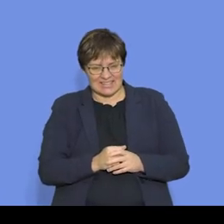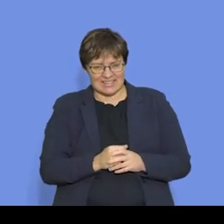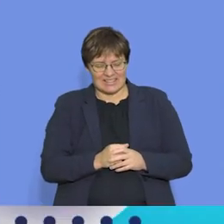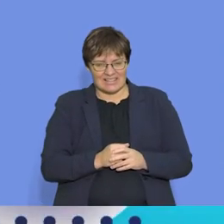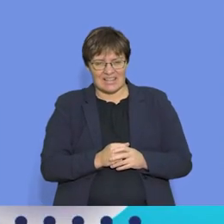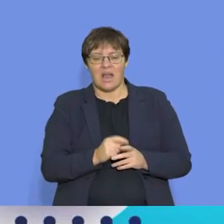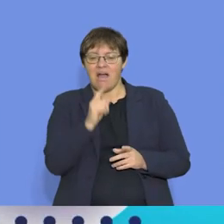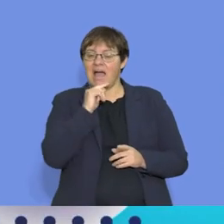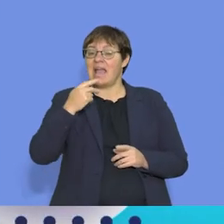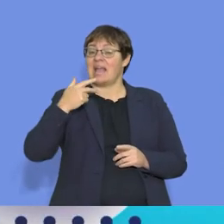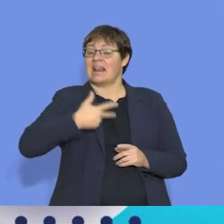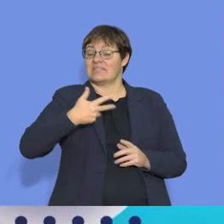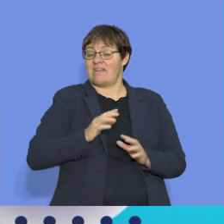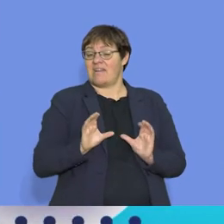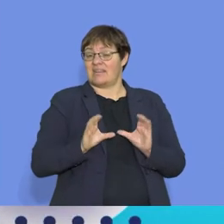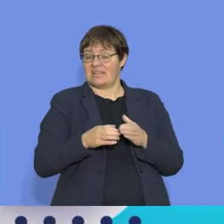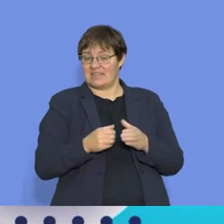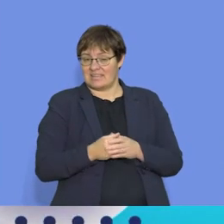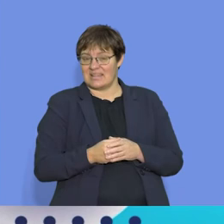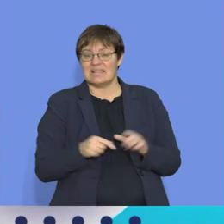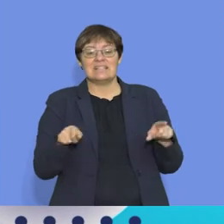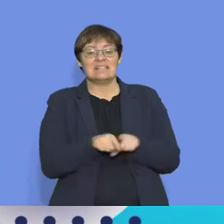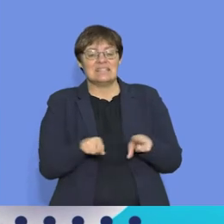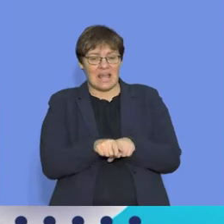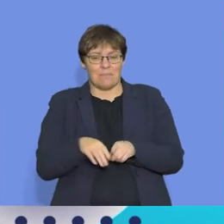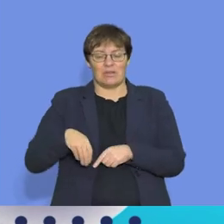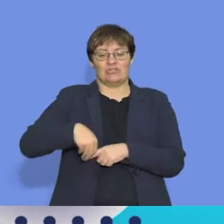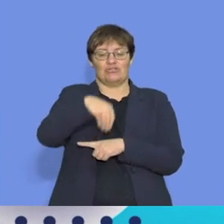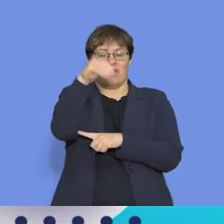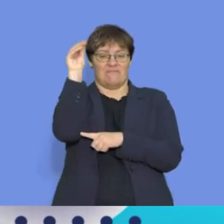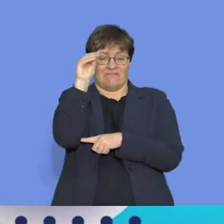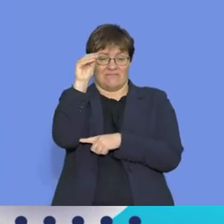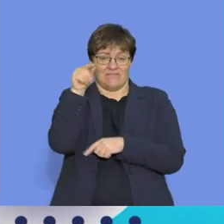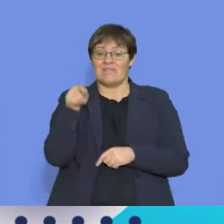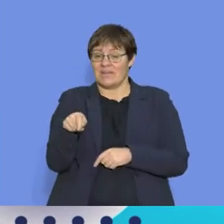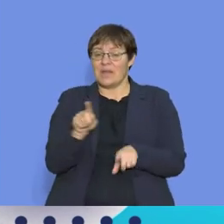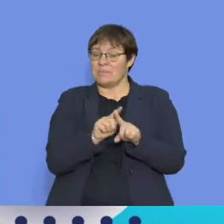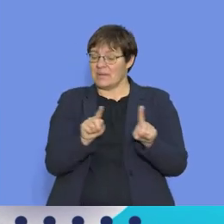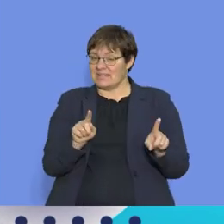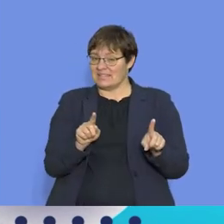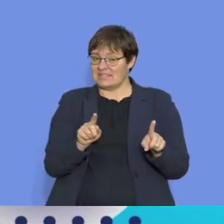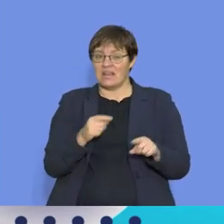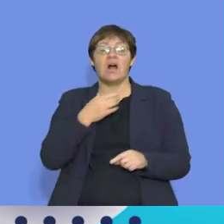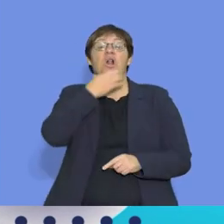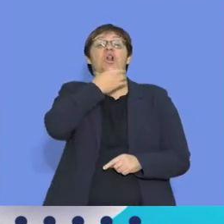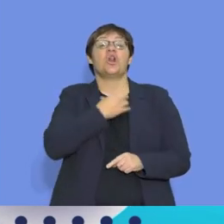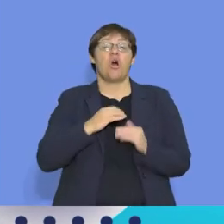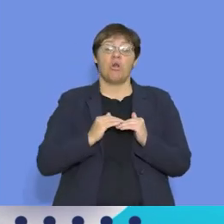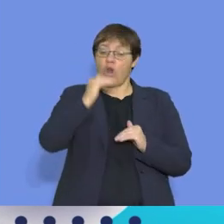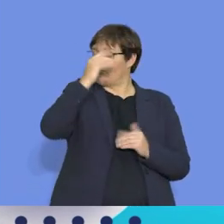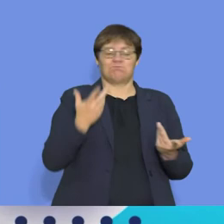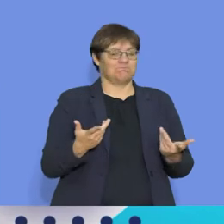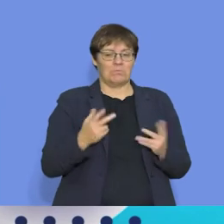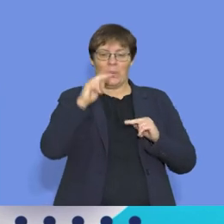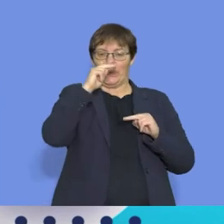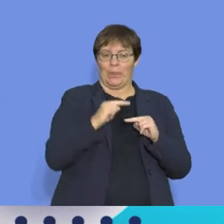to know that it's been classified in the same group as the giraffes, but it doesn't have